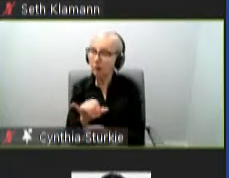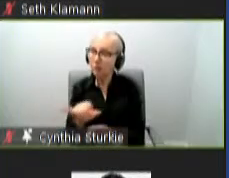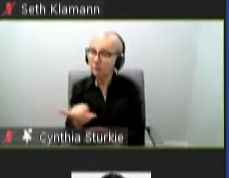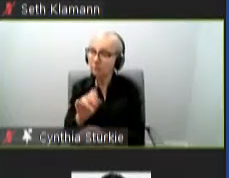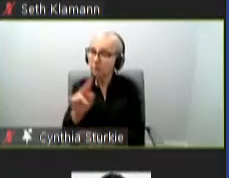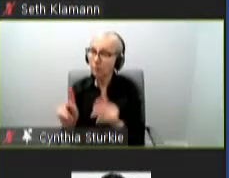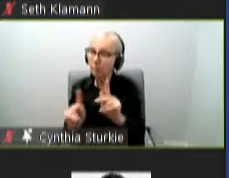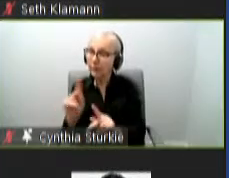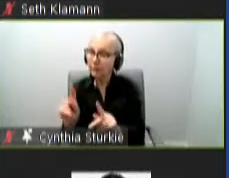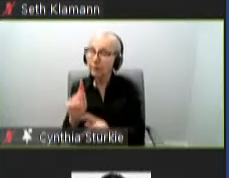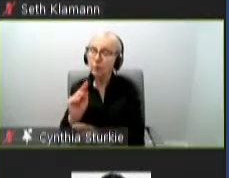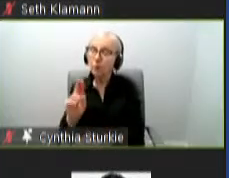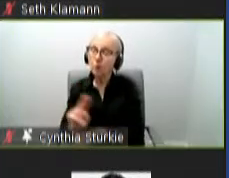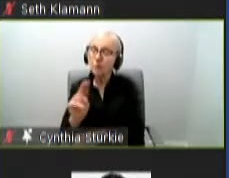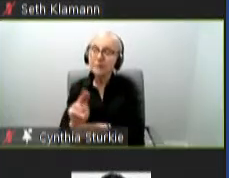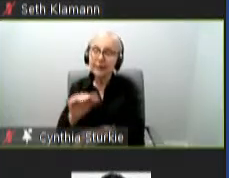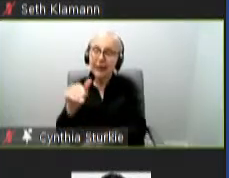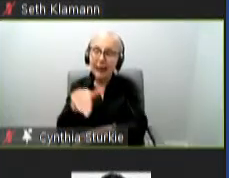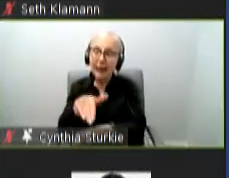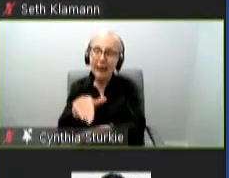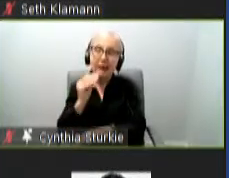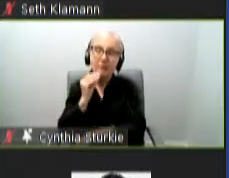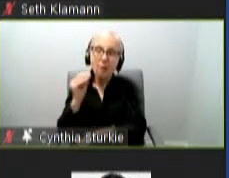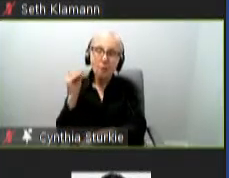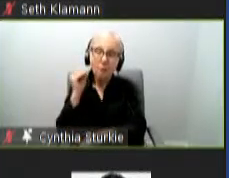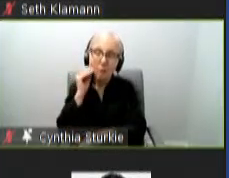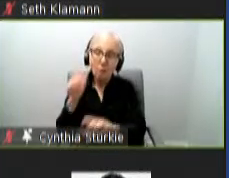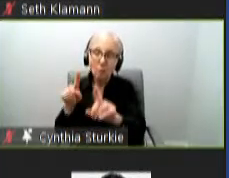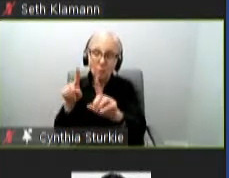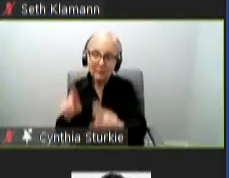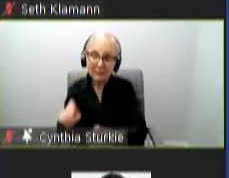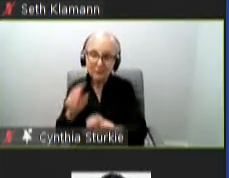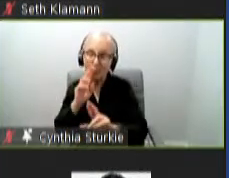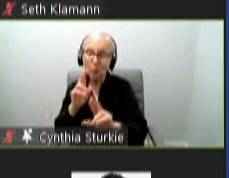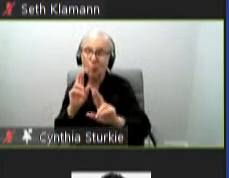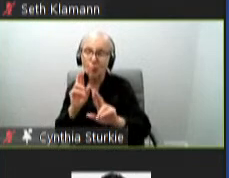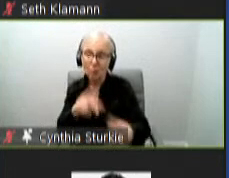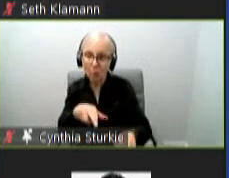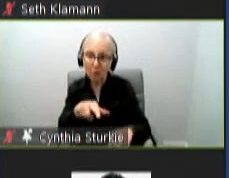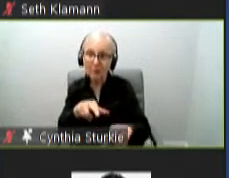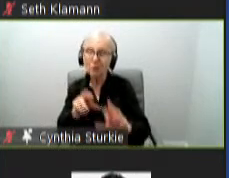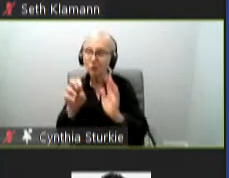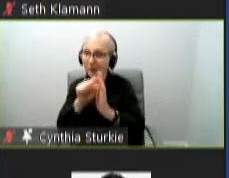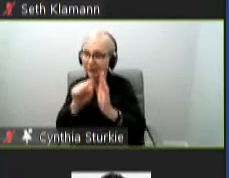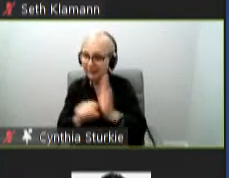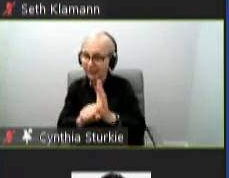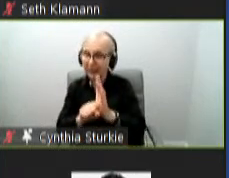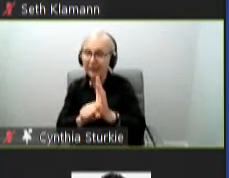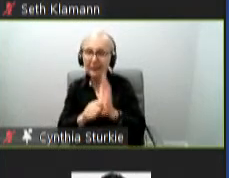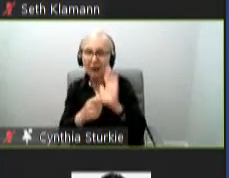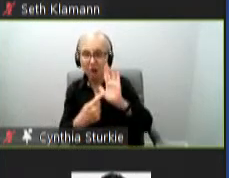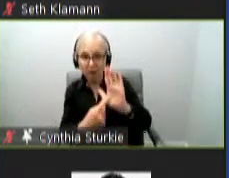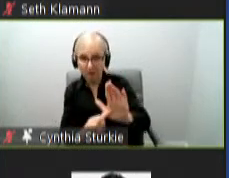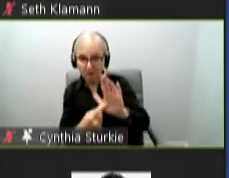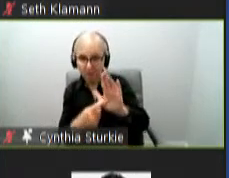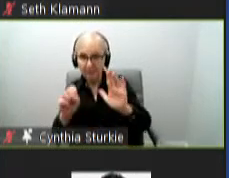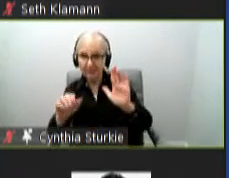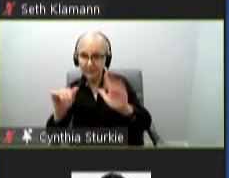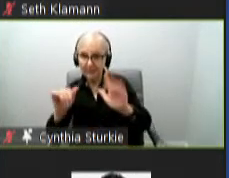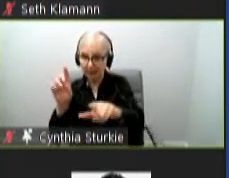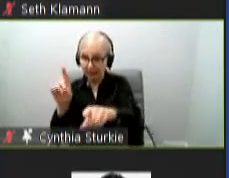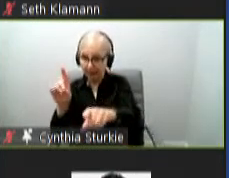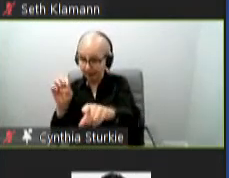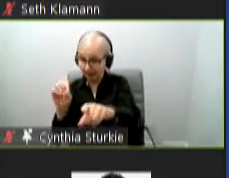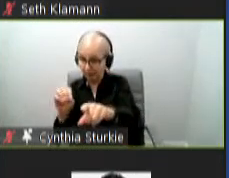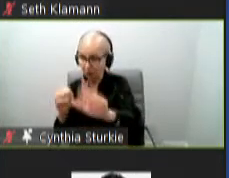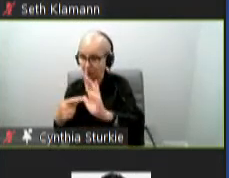using at-home tests to report them to us. And on the slide here is how people